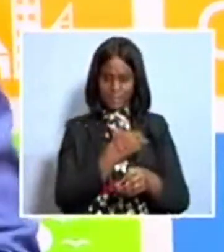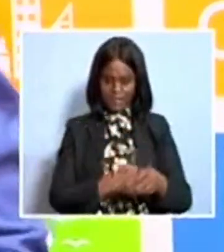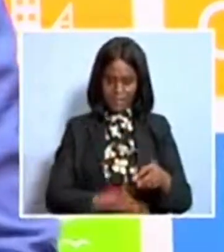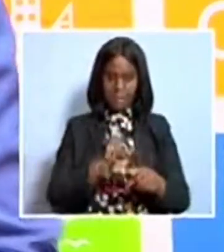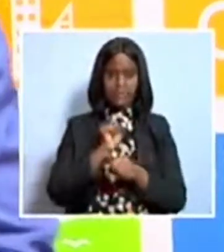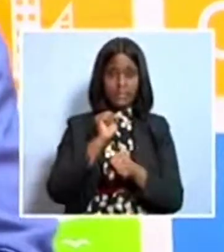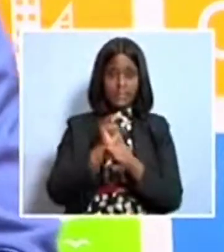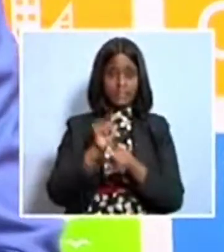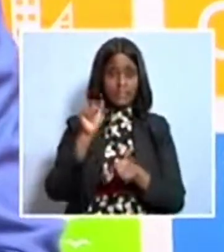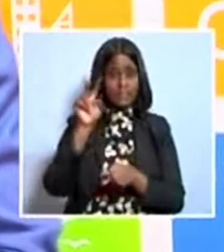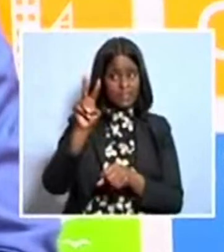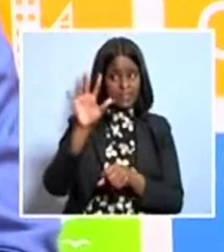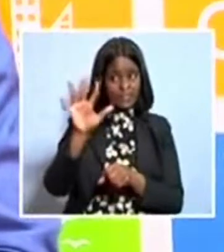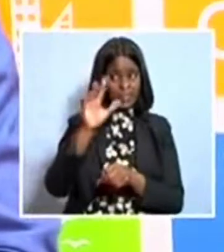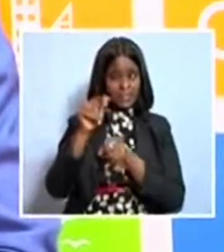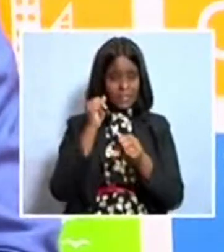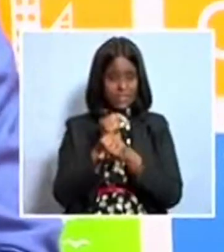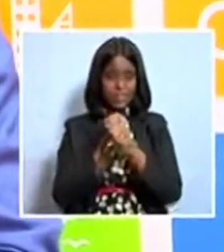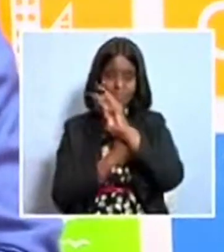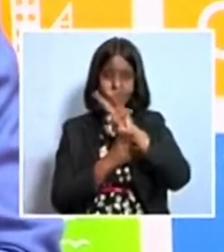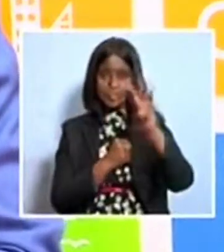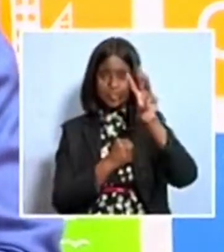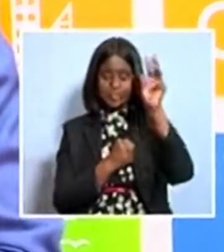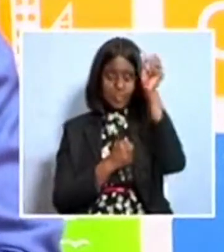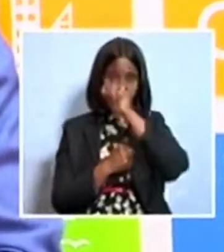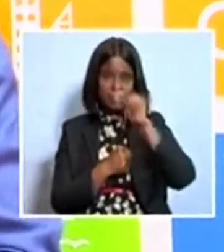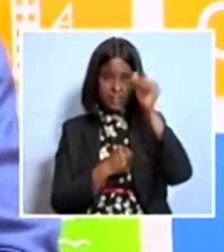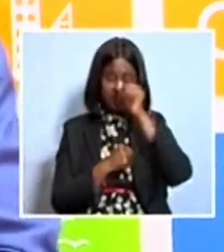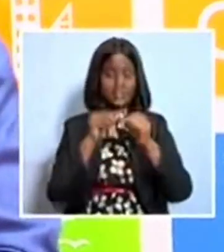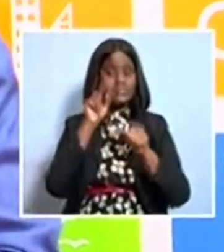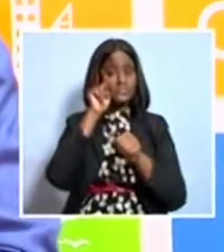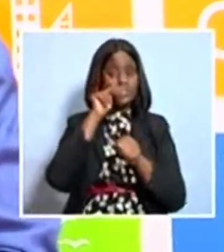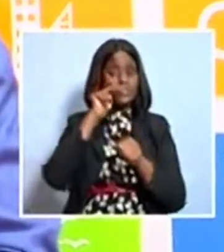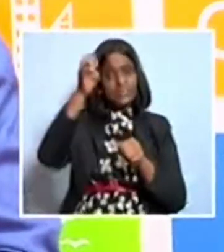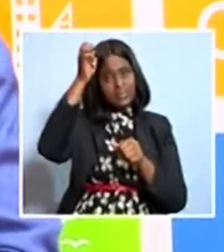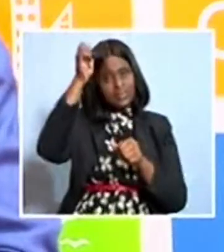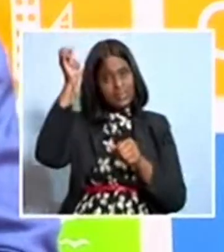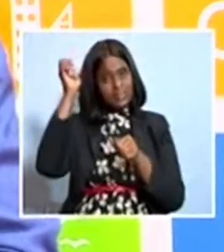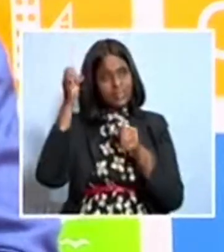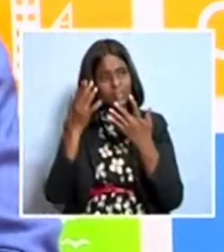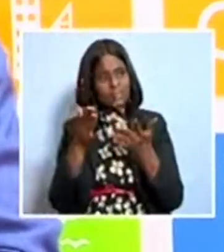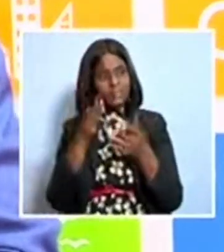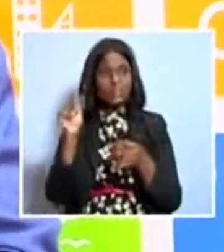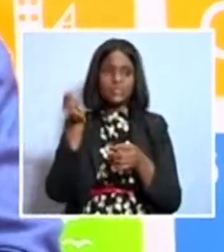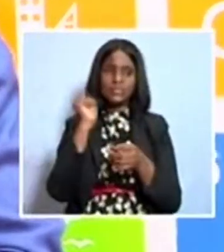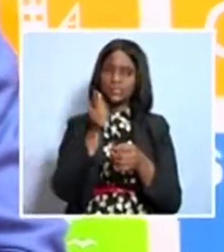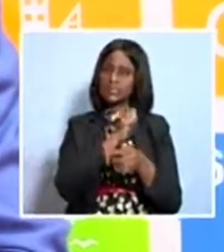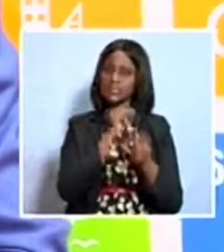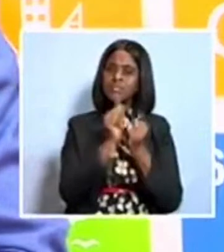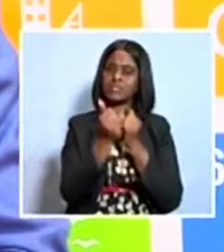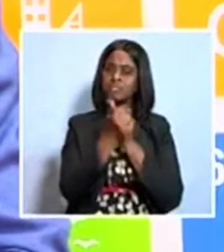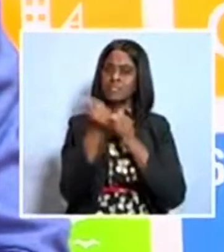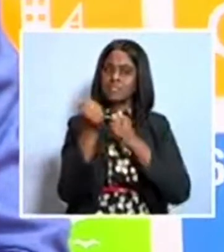years, and in West Africa, Nigeria, Ethiopia, Kenya, and so on.